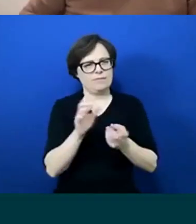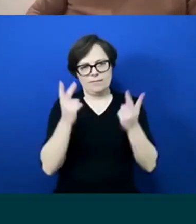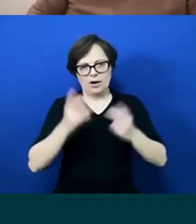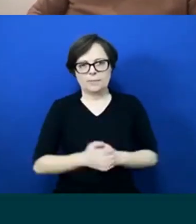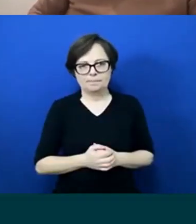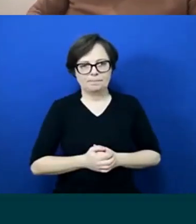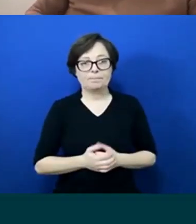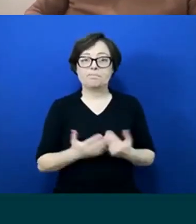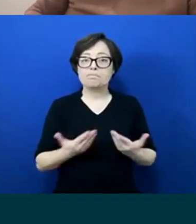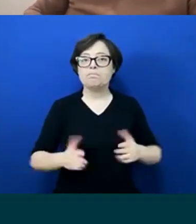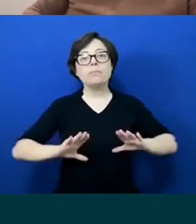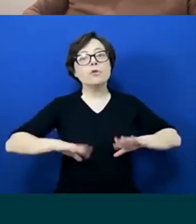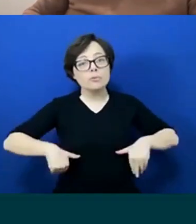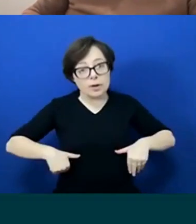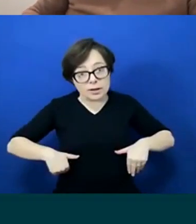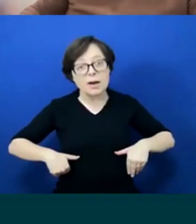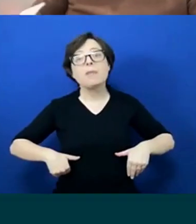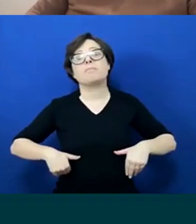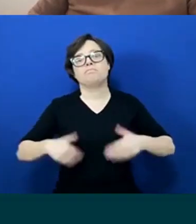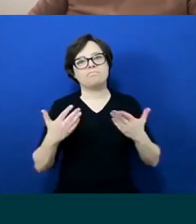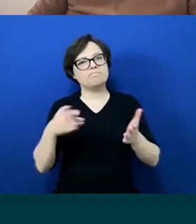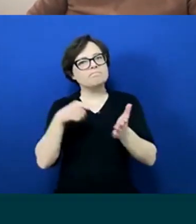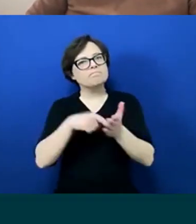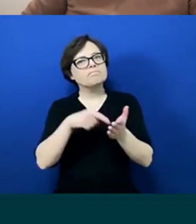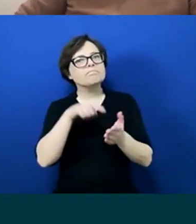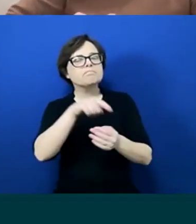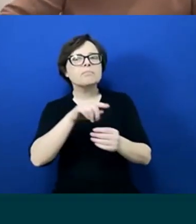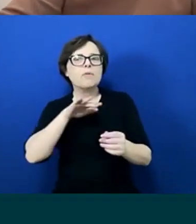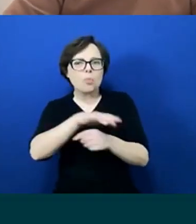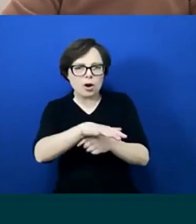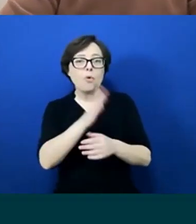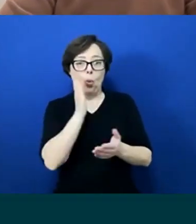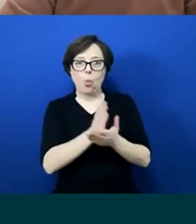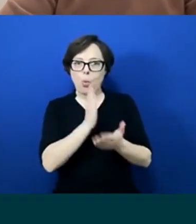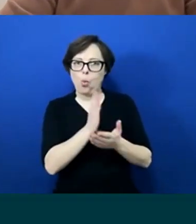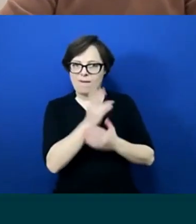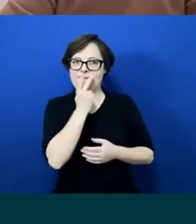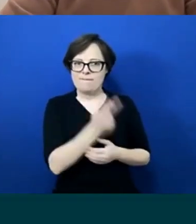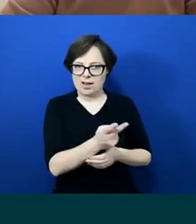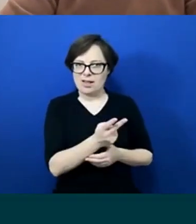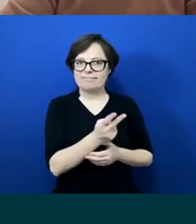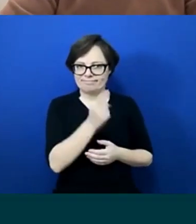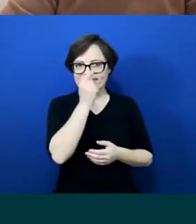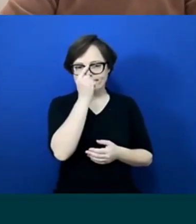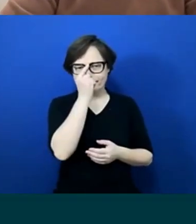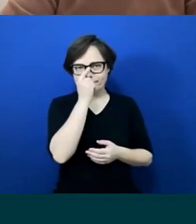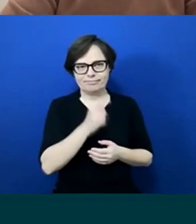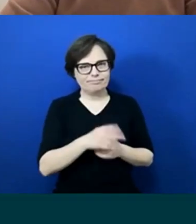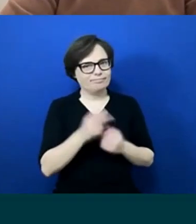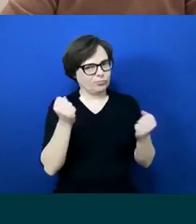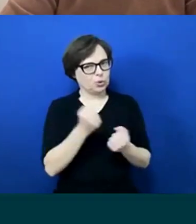these impacts are already appearing in a very intense manner, and they are also very noticeable